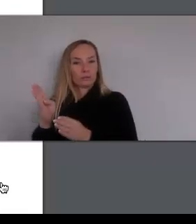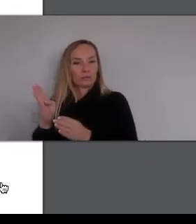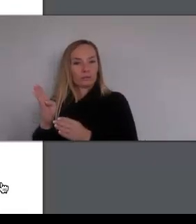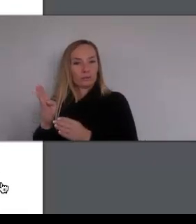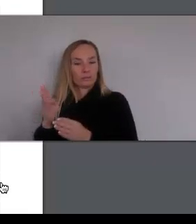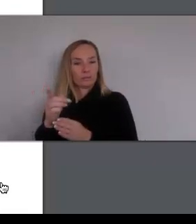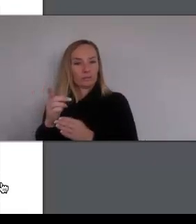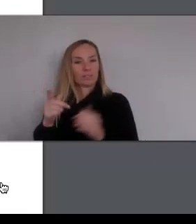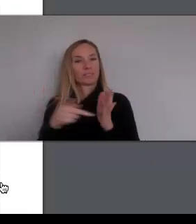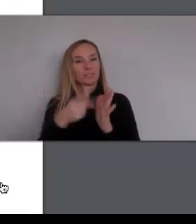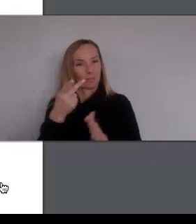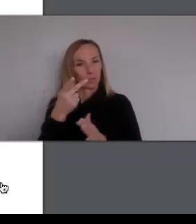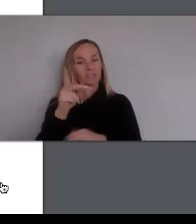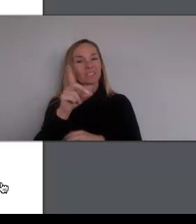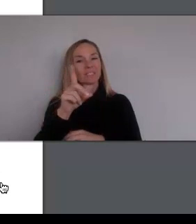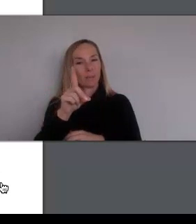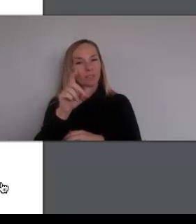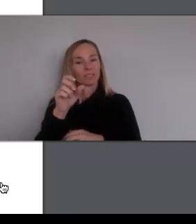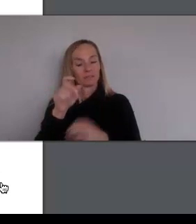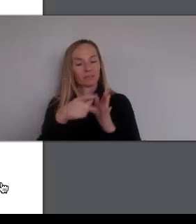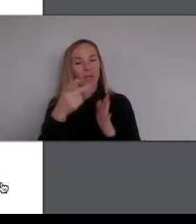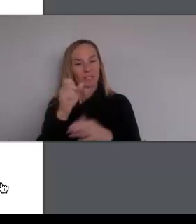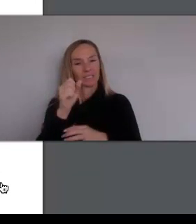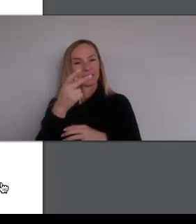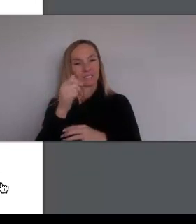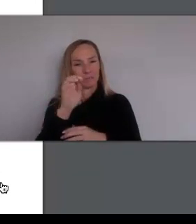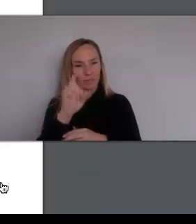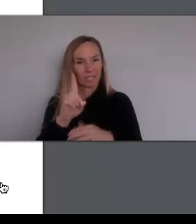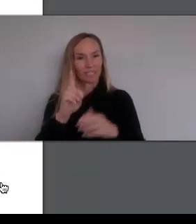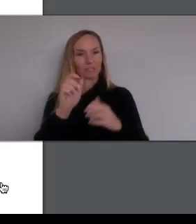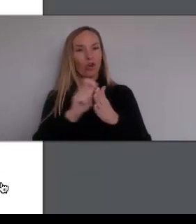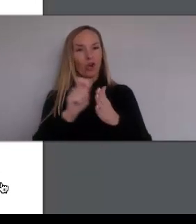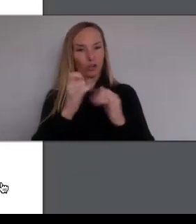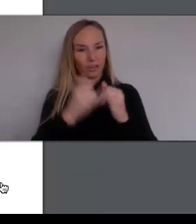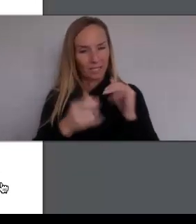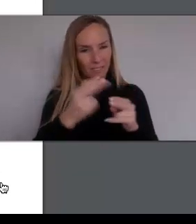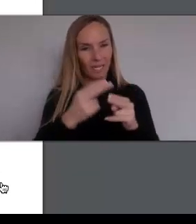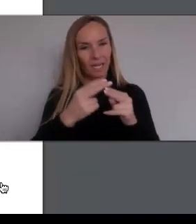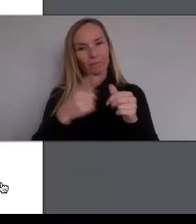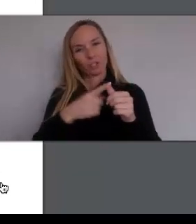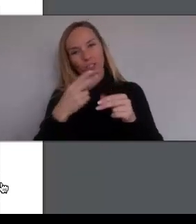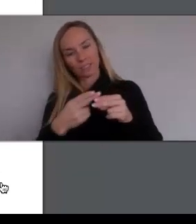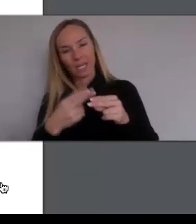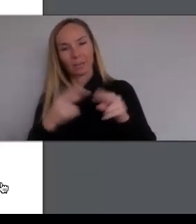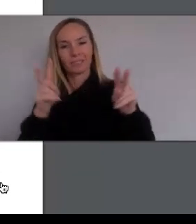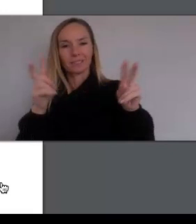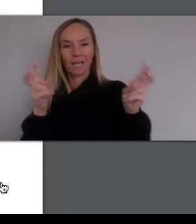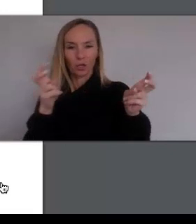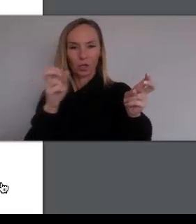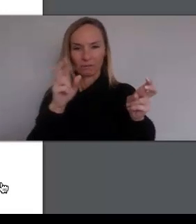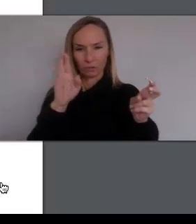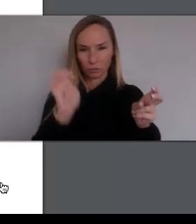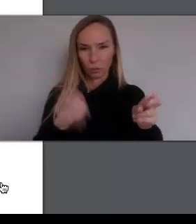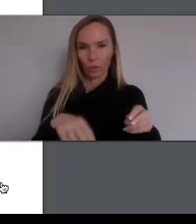this, double-spaced, of course. So author's last name, comma, first name, period. Title of the source